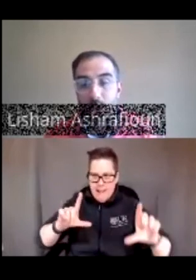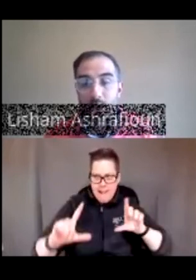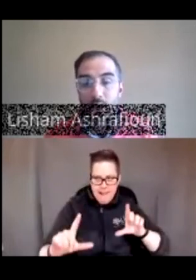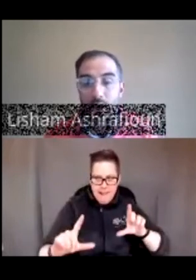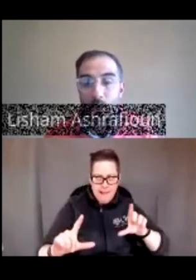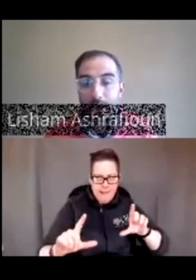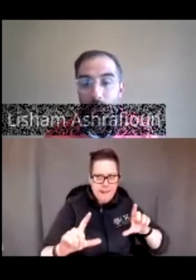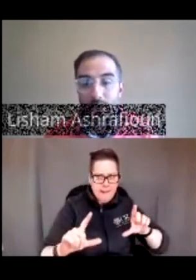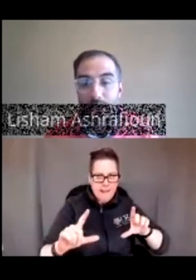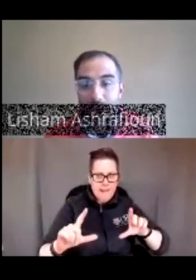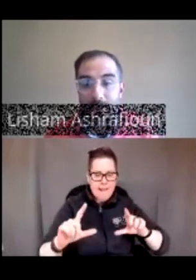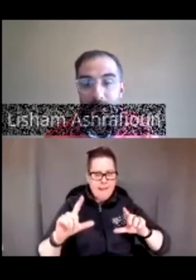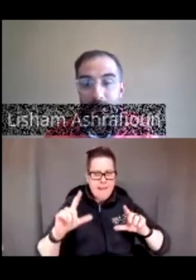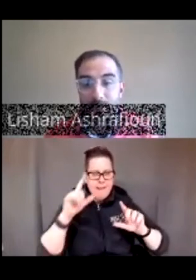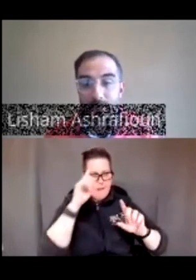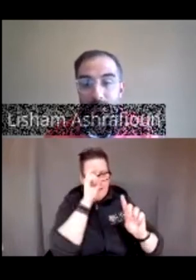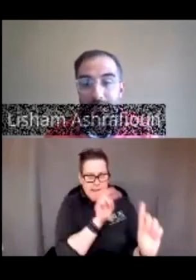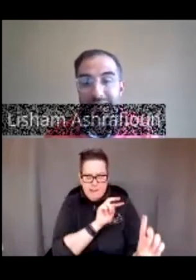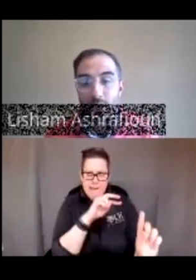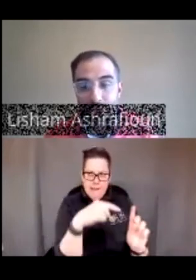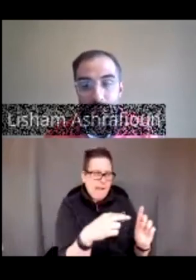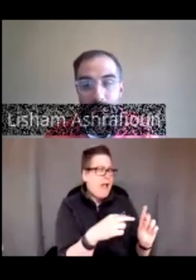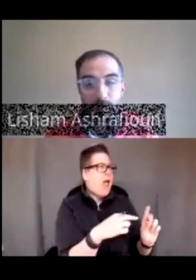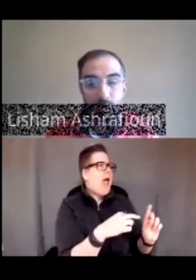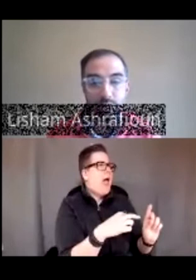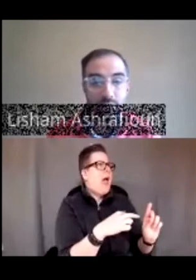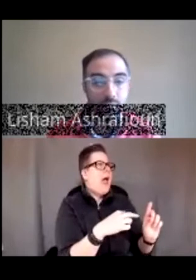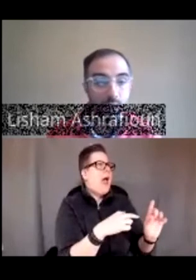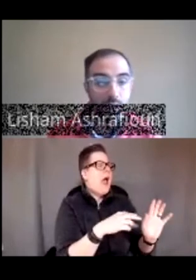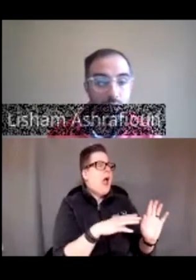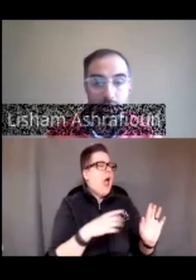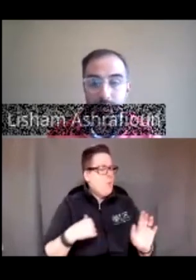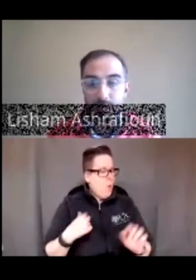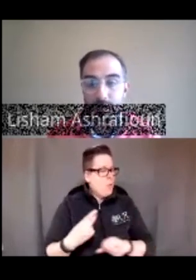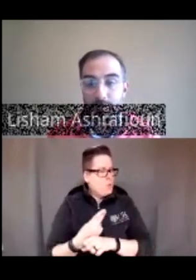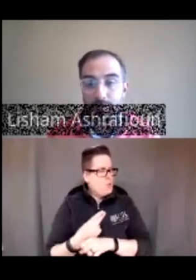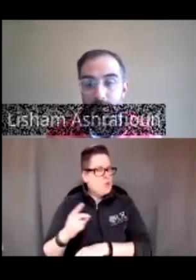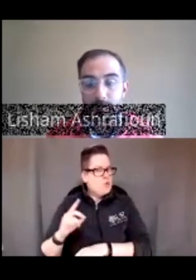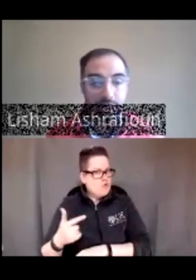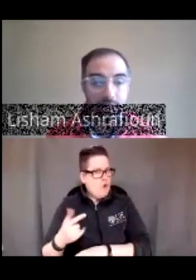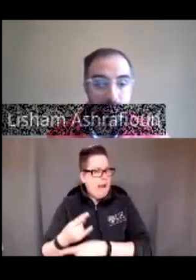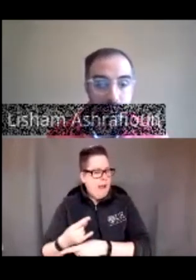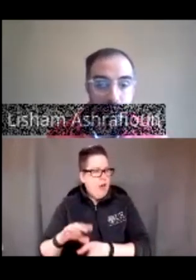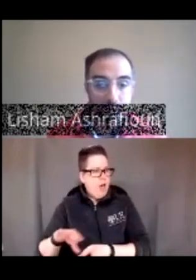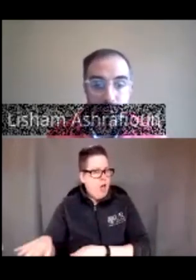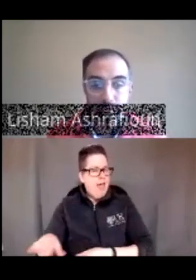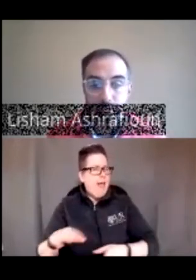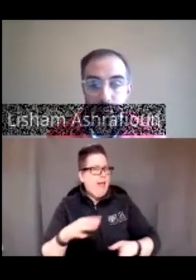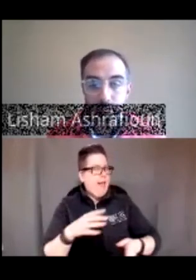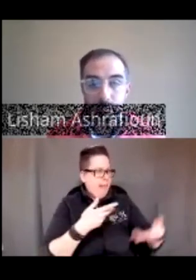helpful way while not dealing with them through using drugs in many